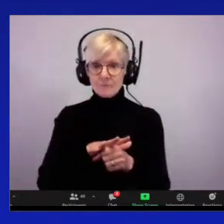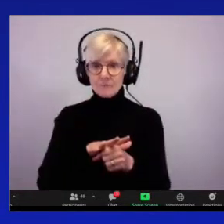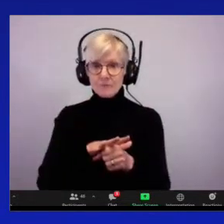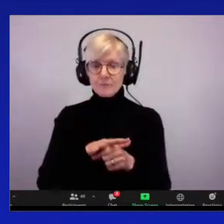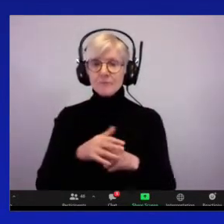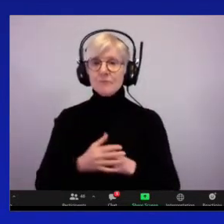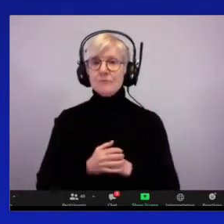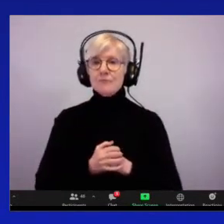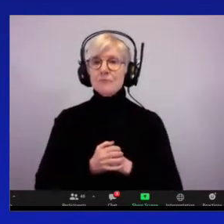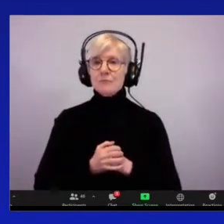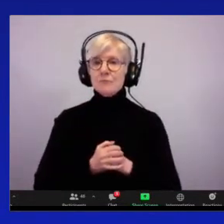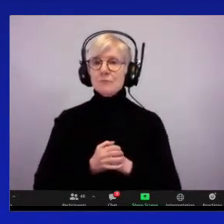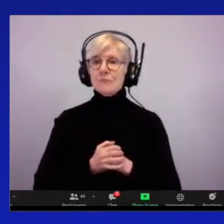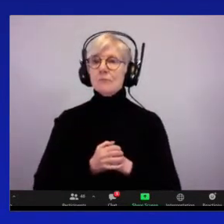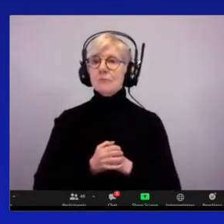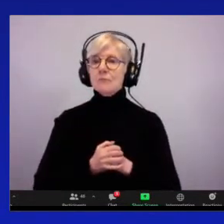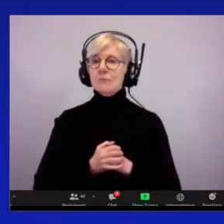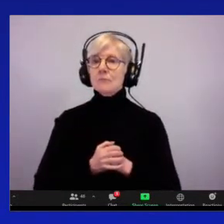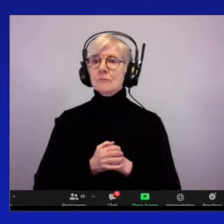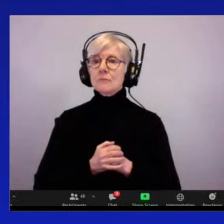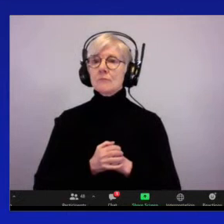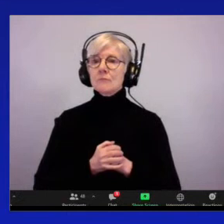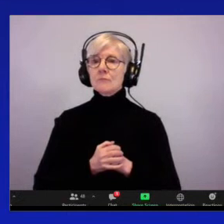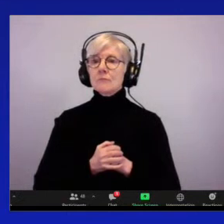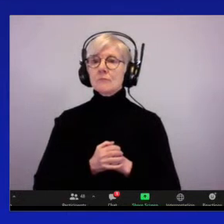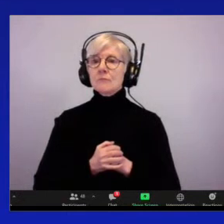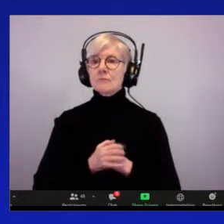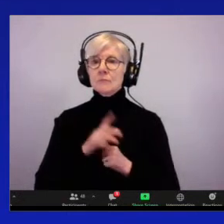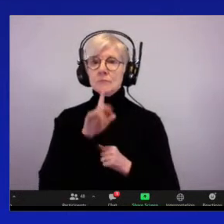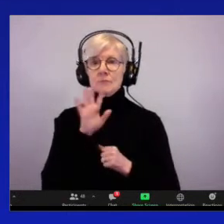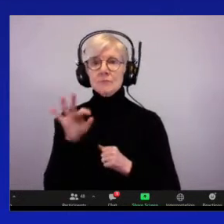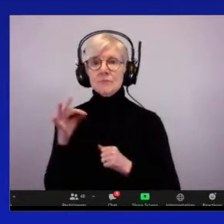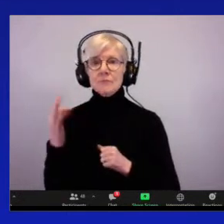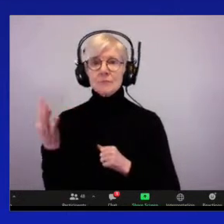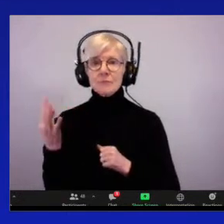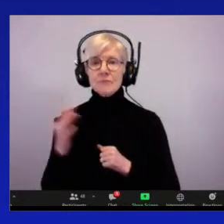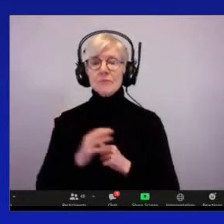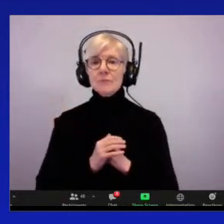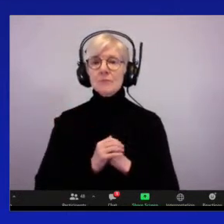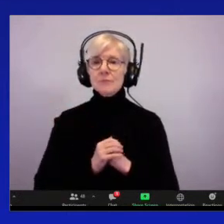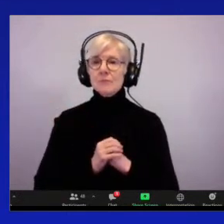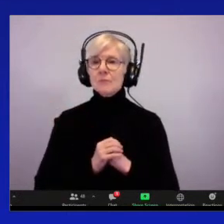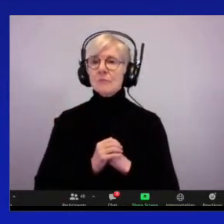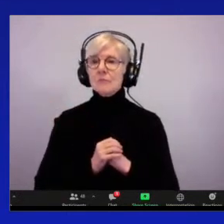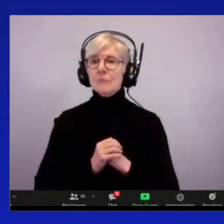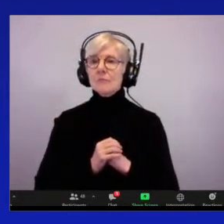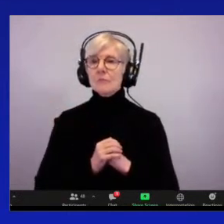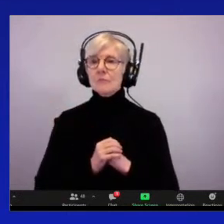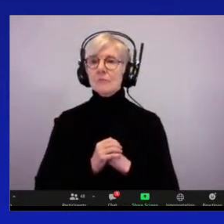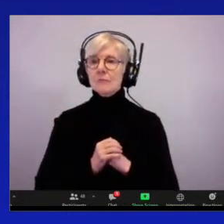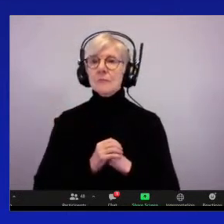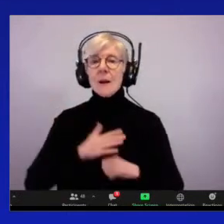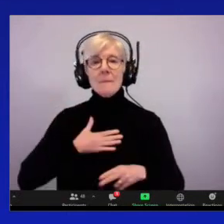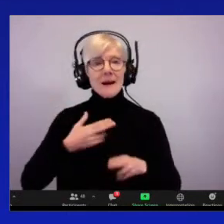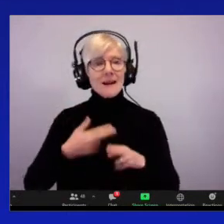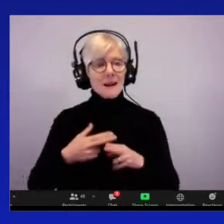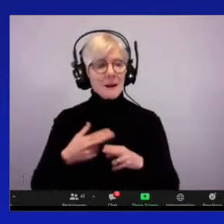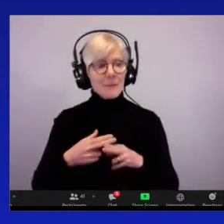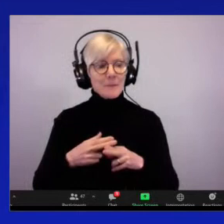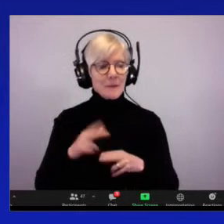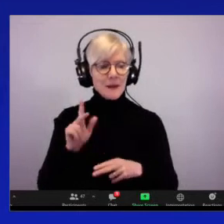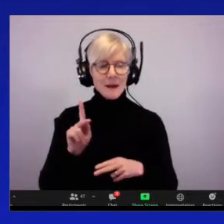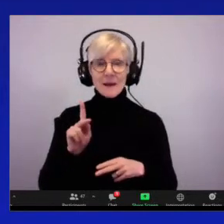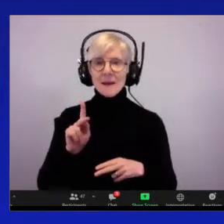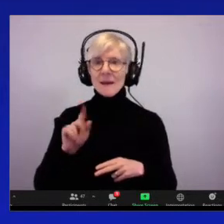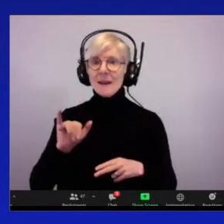vous fournir une mise à jour sur les mesures prises par la Ville d'Ottawa pour faire face à la pandémie de COVID-19. My name is Kina Leclerc and I will be your